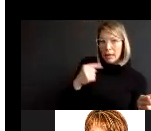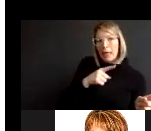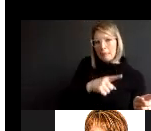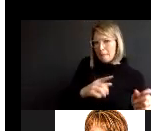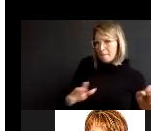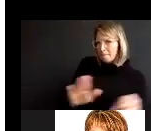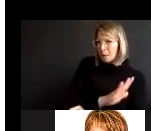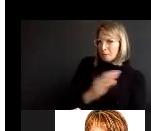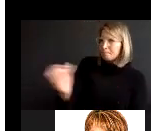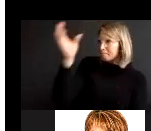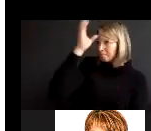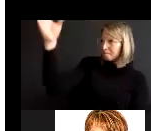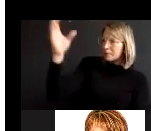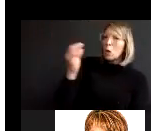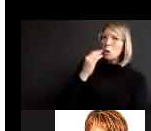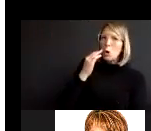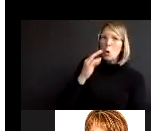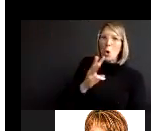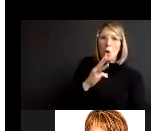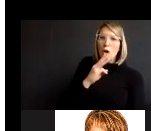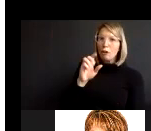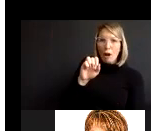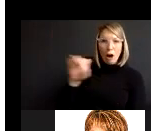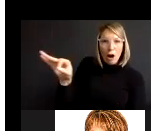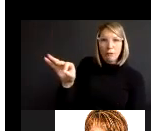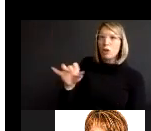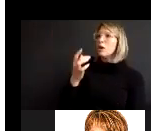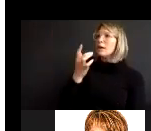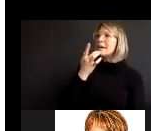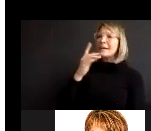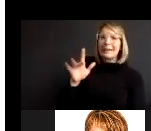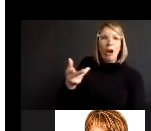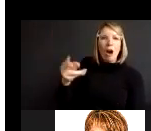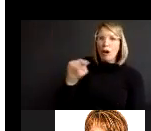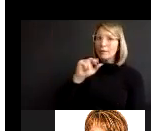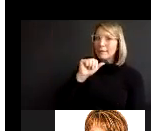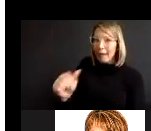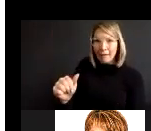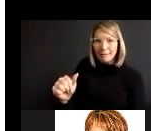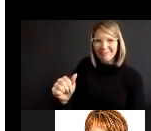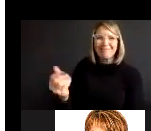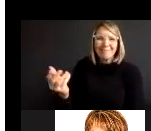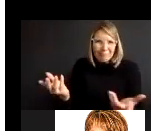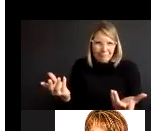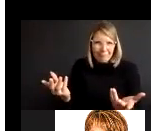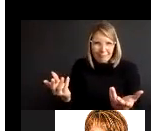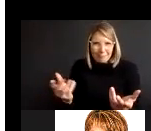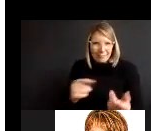comprehend that the heat isn't working or that the water is off, or, or the impact that would have?